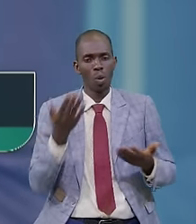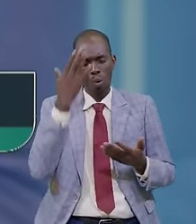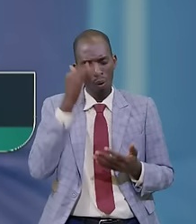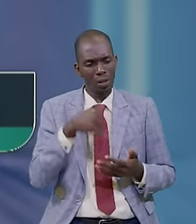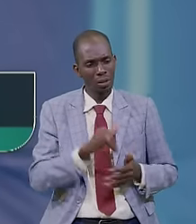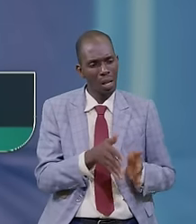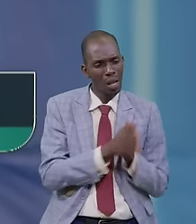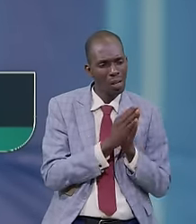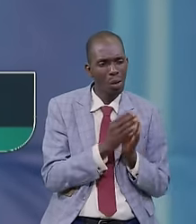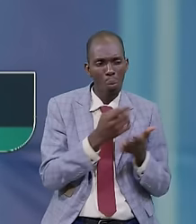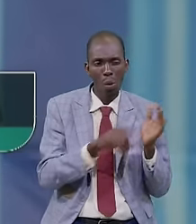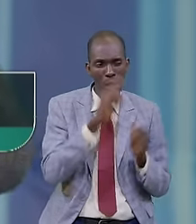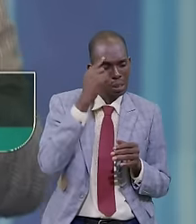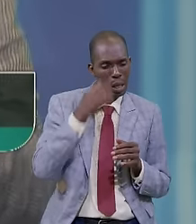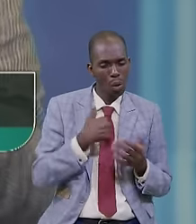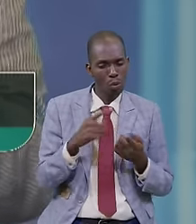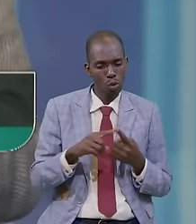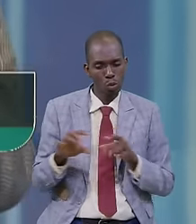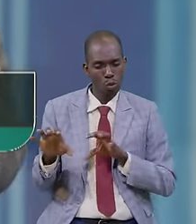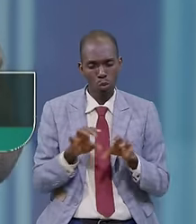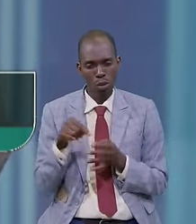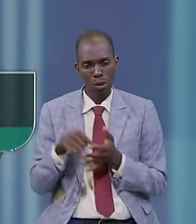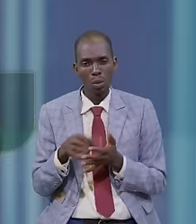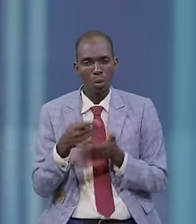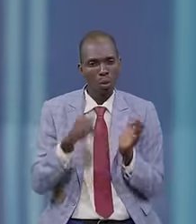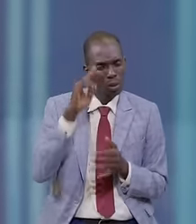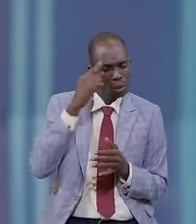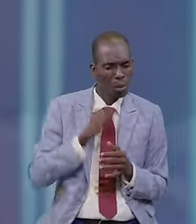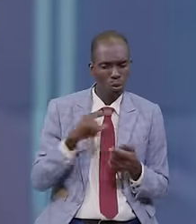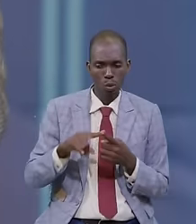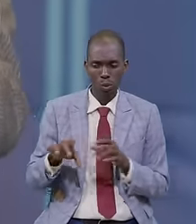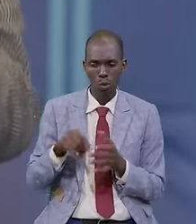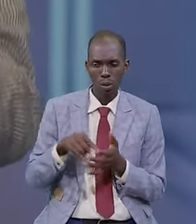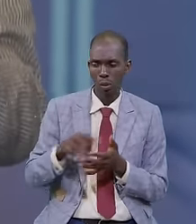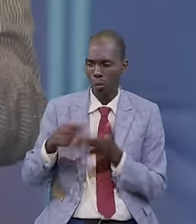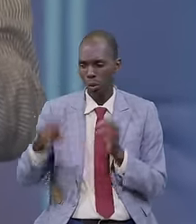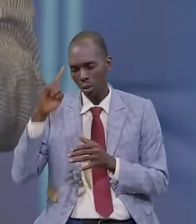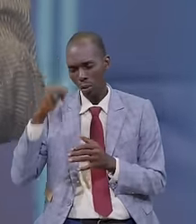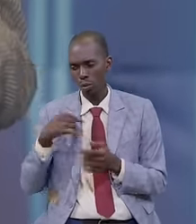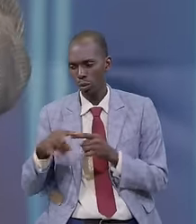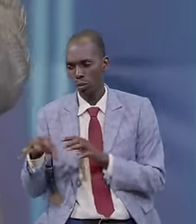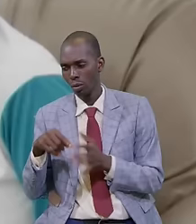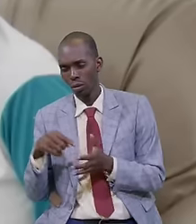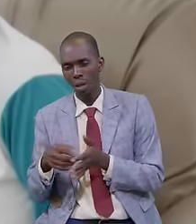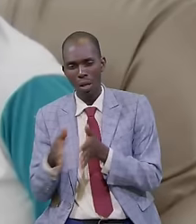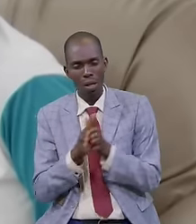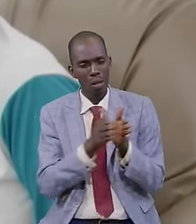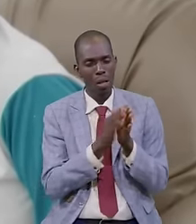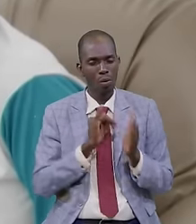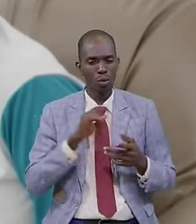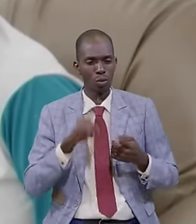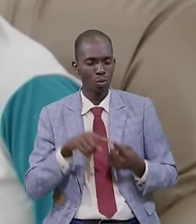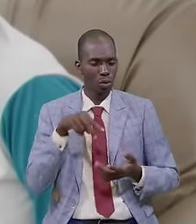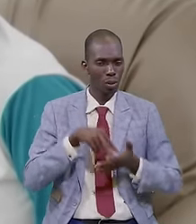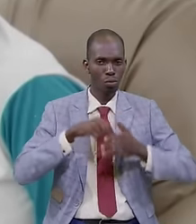I want to take a stand. What do you think? I want to stand out. I want to stand straight. I want to stand right. I want to